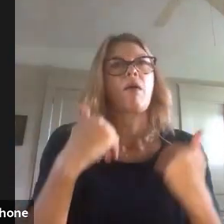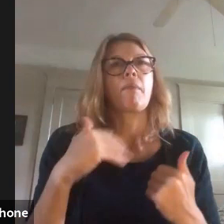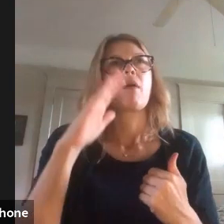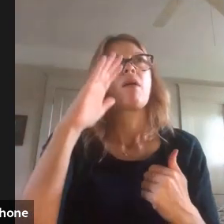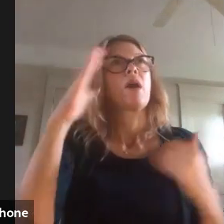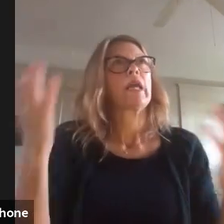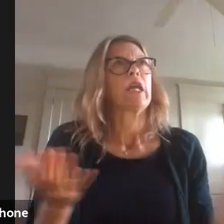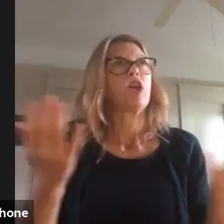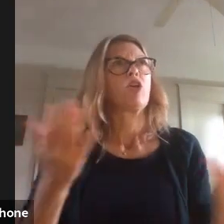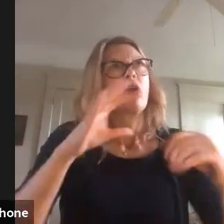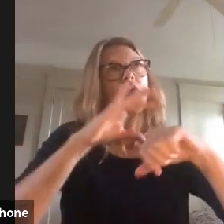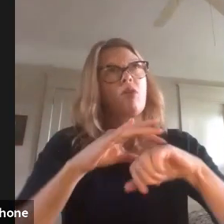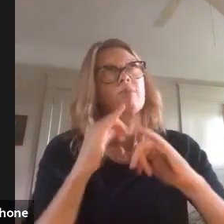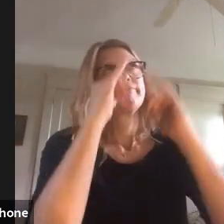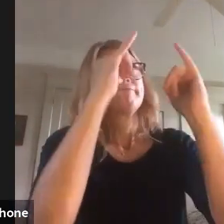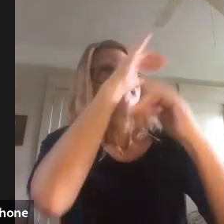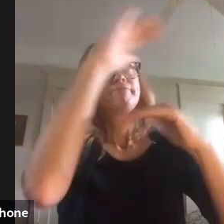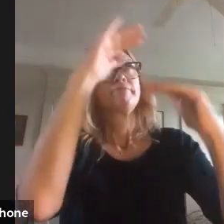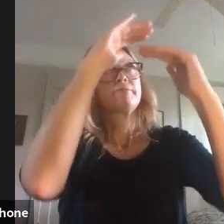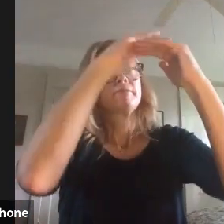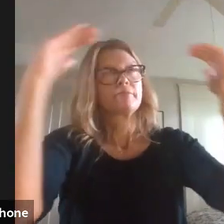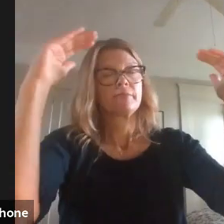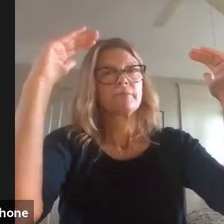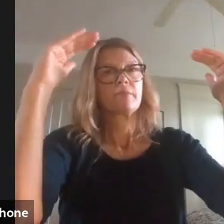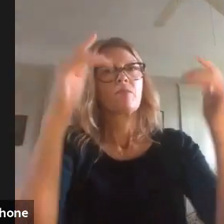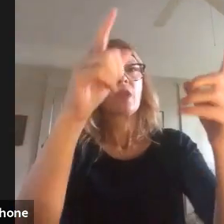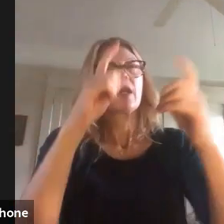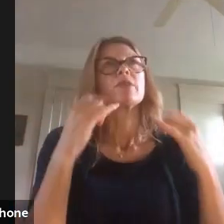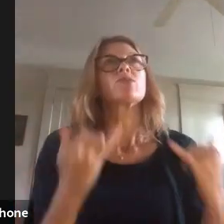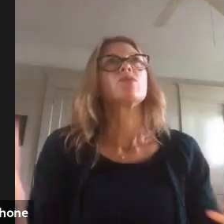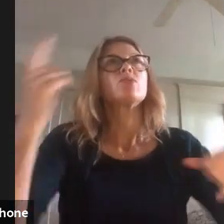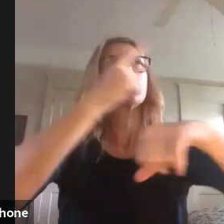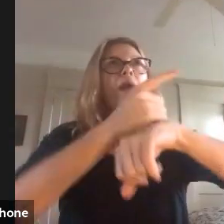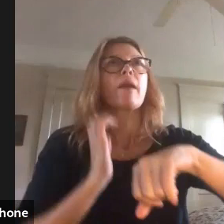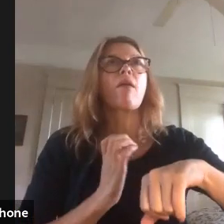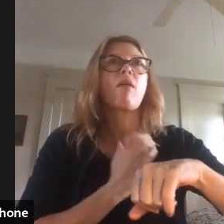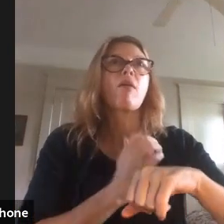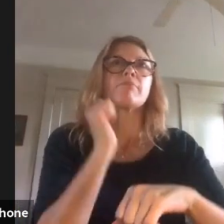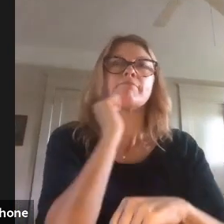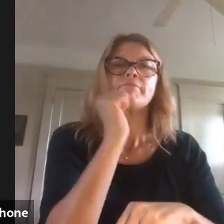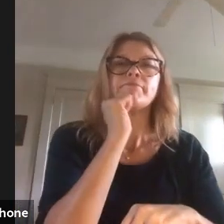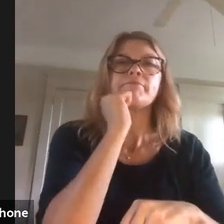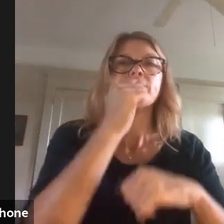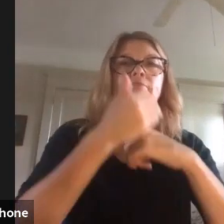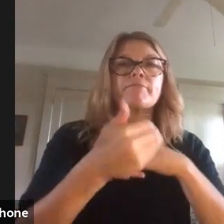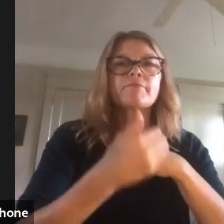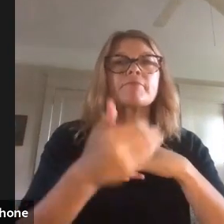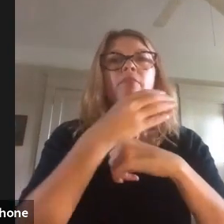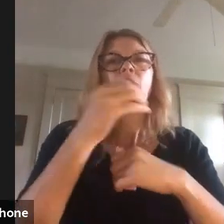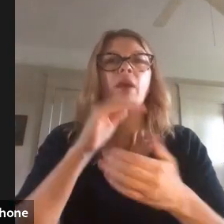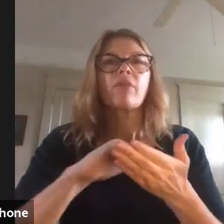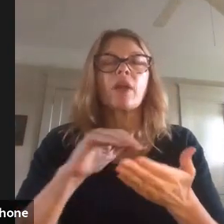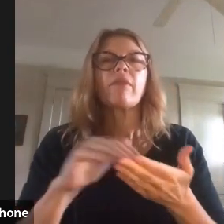done, on earth as it is in heaven. Give us this day our daily bread, and forgive us